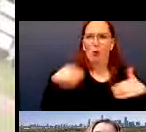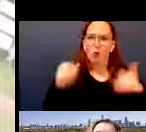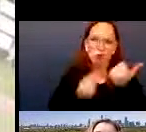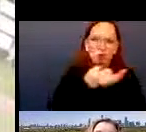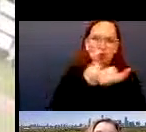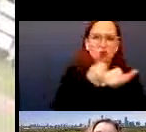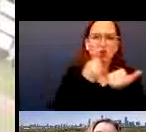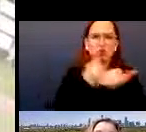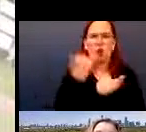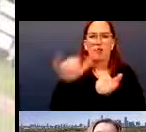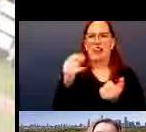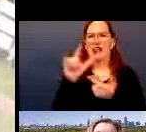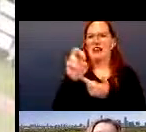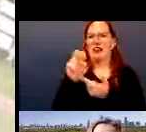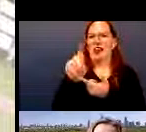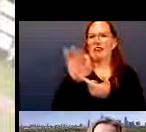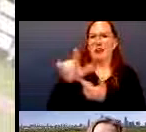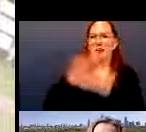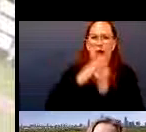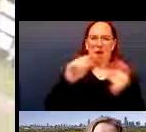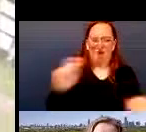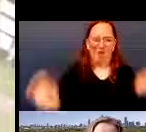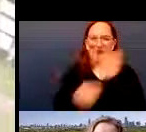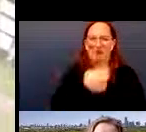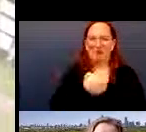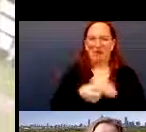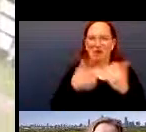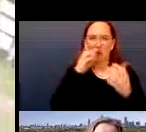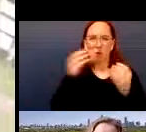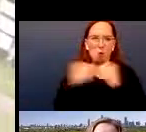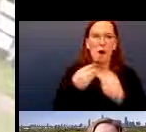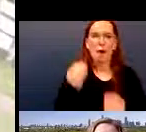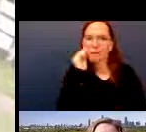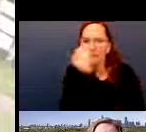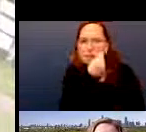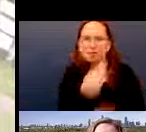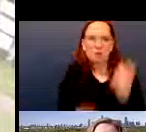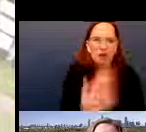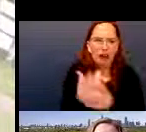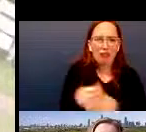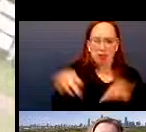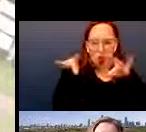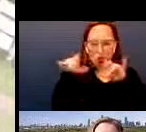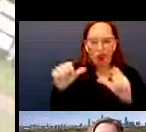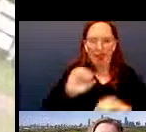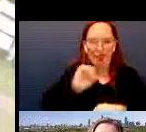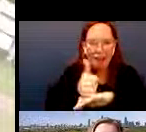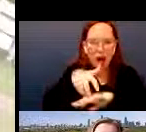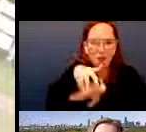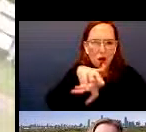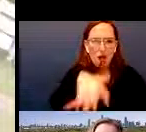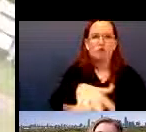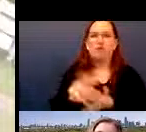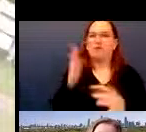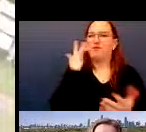it more ecologically responsible than it is today. And so we started this with covering the area with